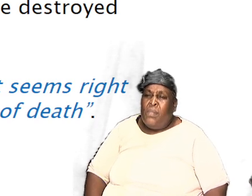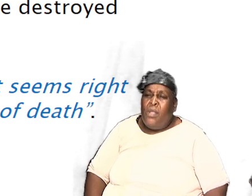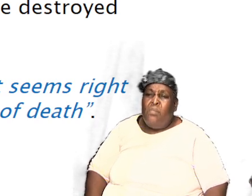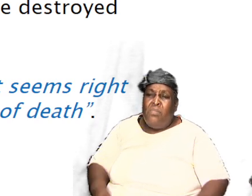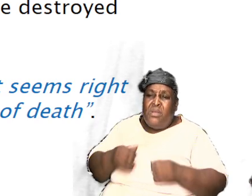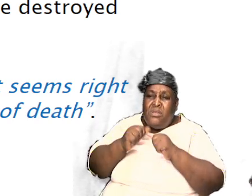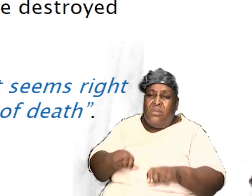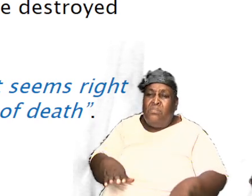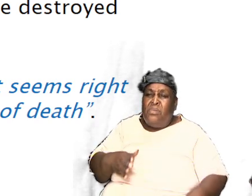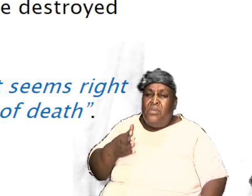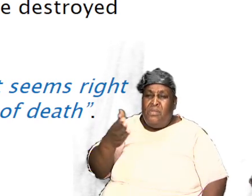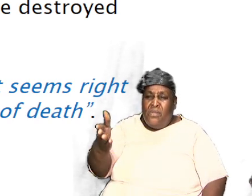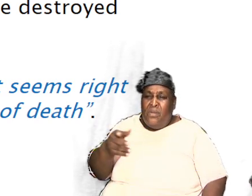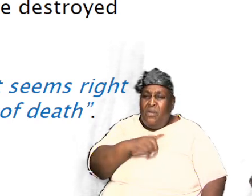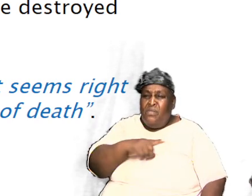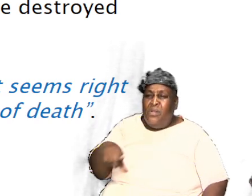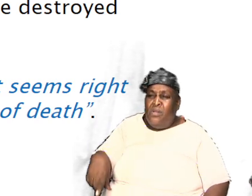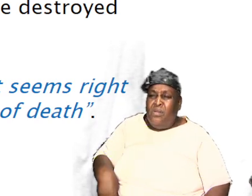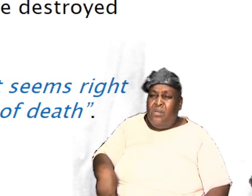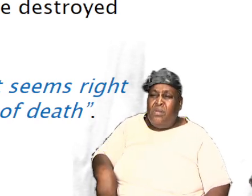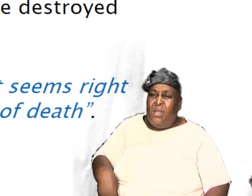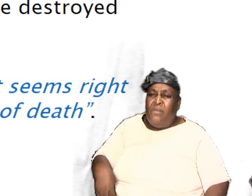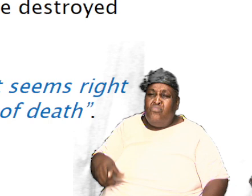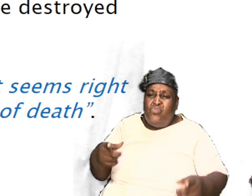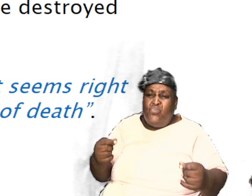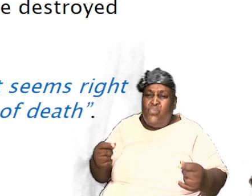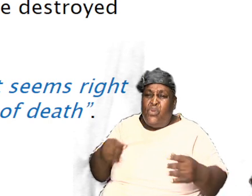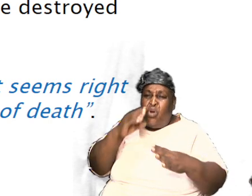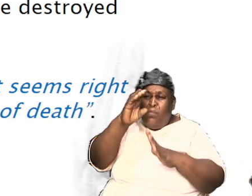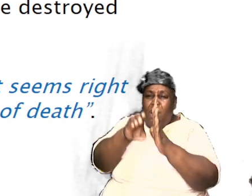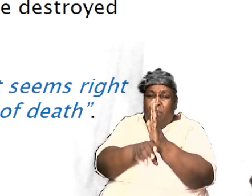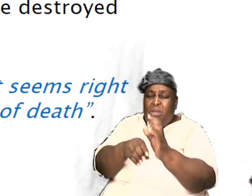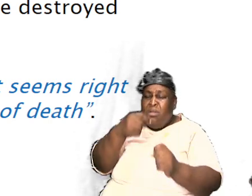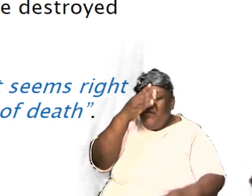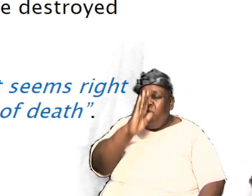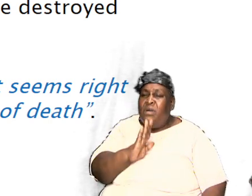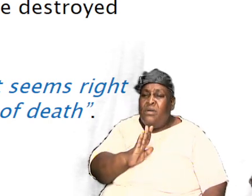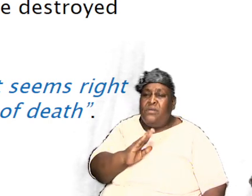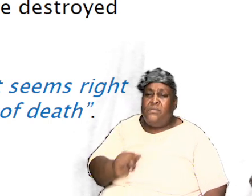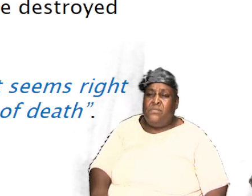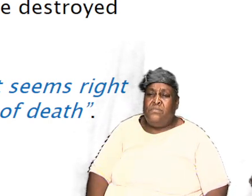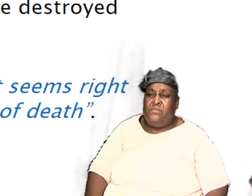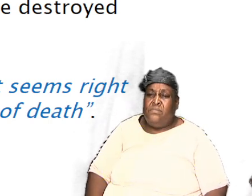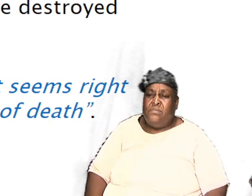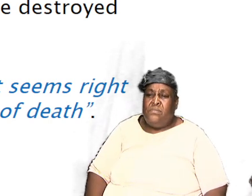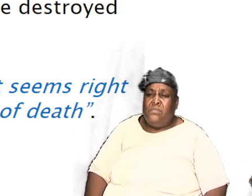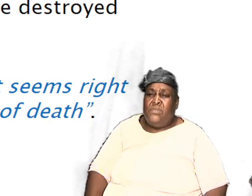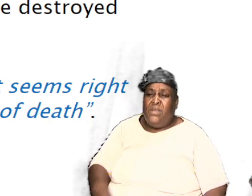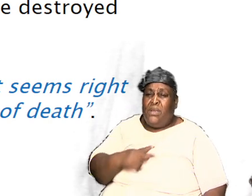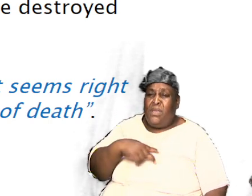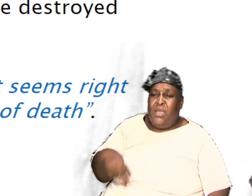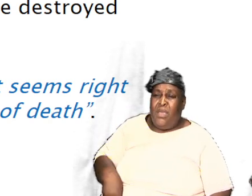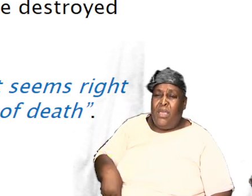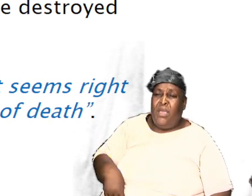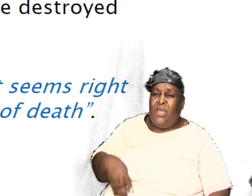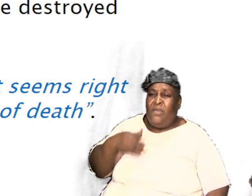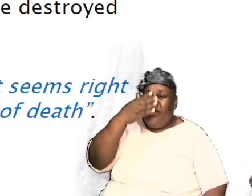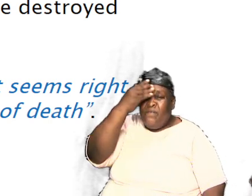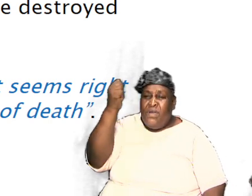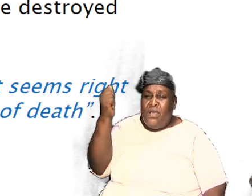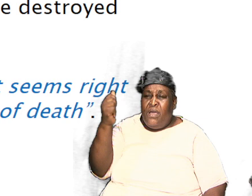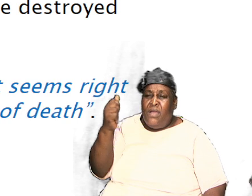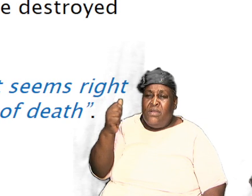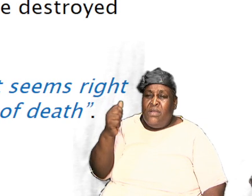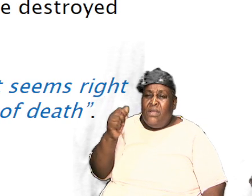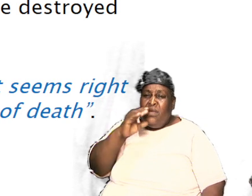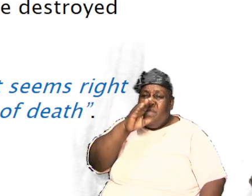Blessed be the Lord of the Lord, as I perform the commandment of the Lord. The king must have forgotten